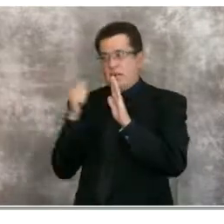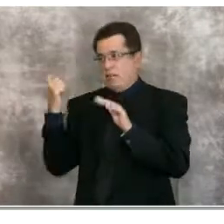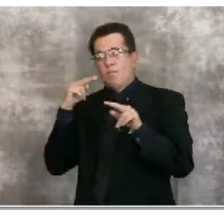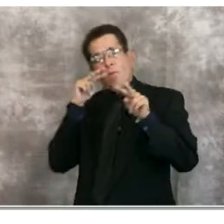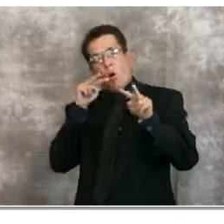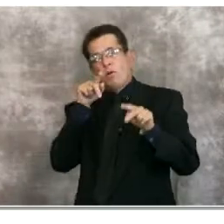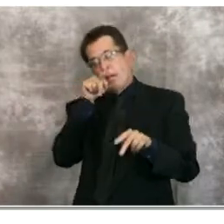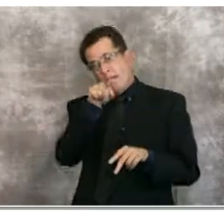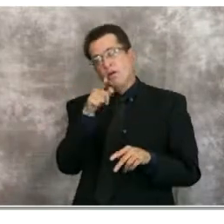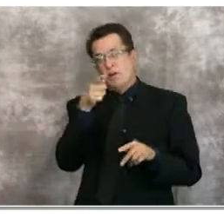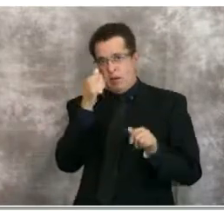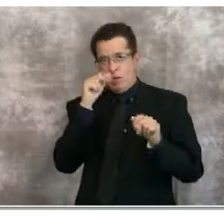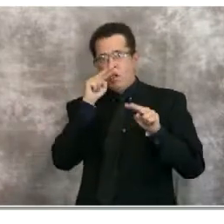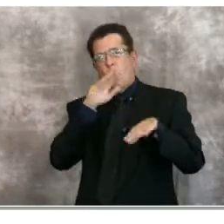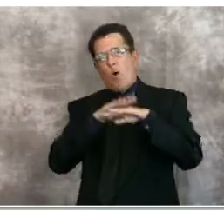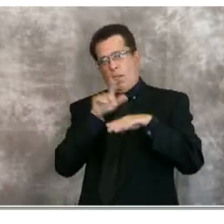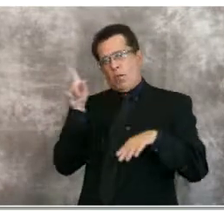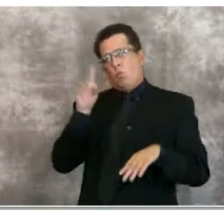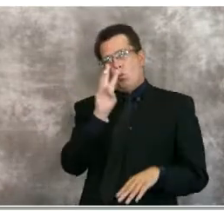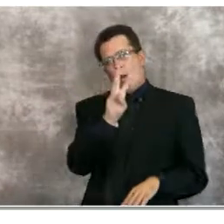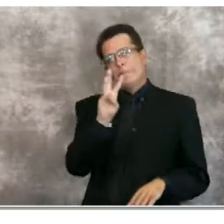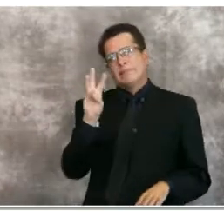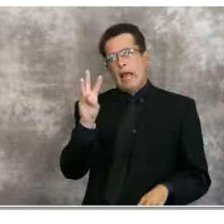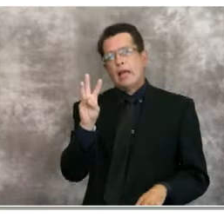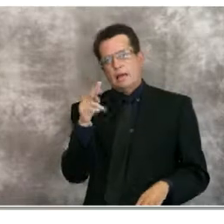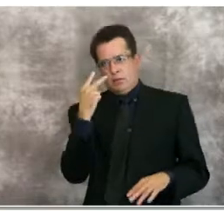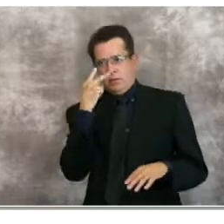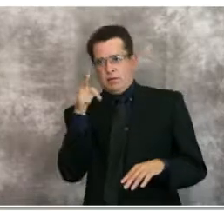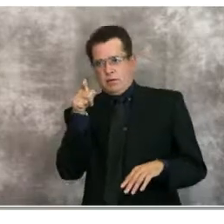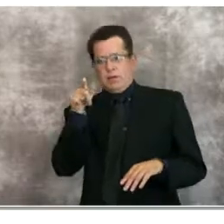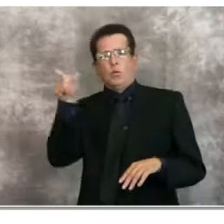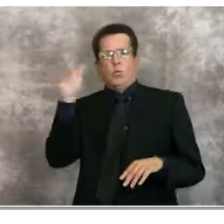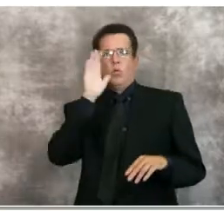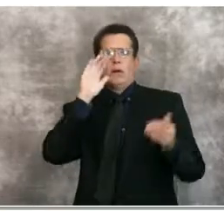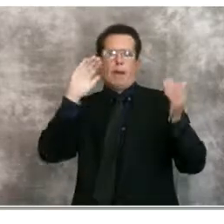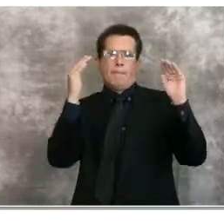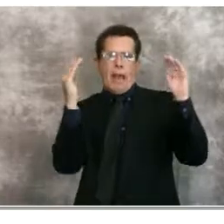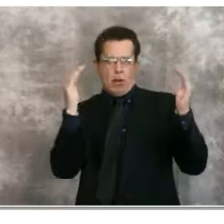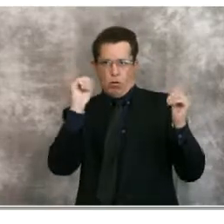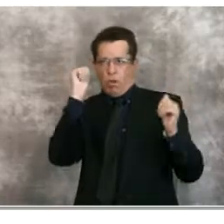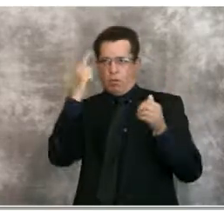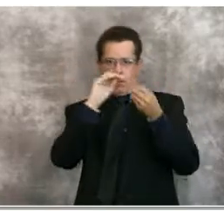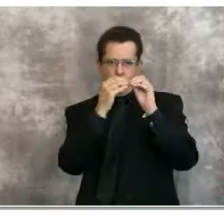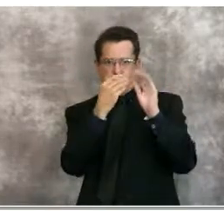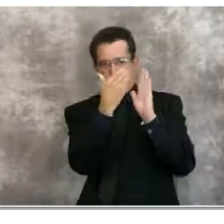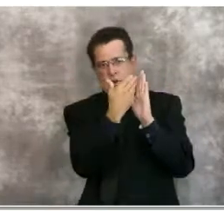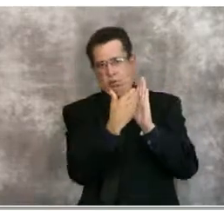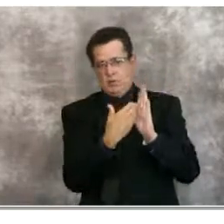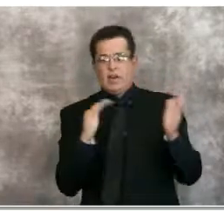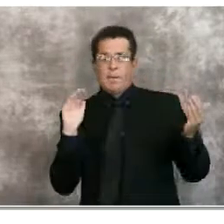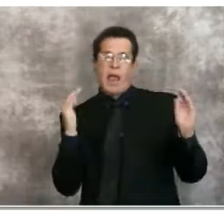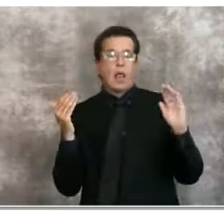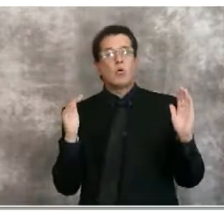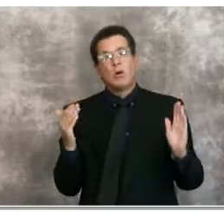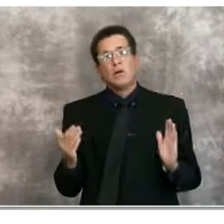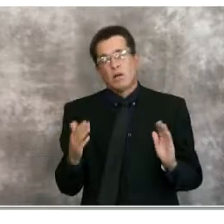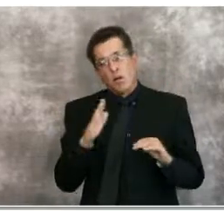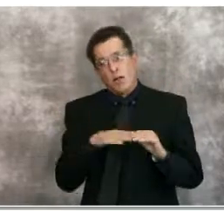be found on their website, where they compare all counties to each other. Next slide